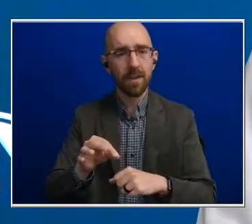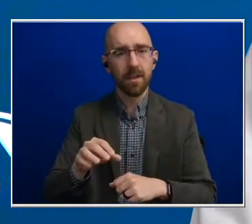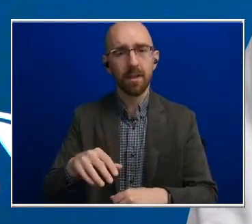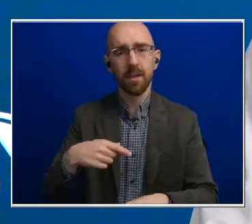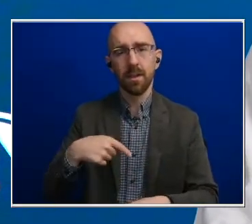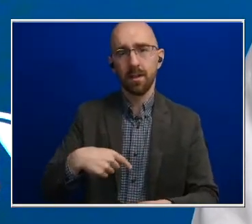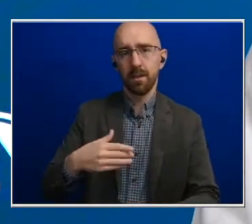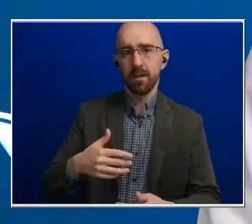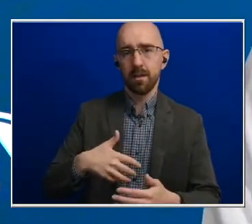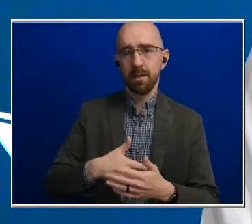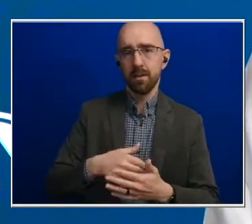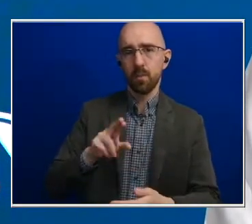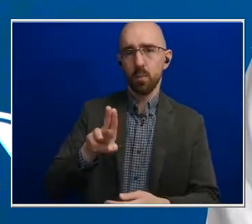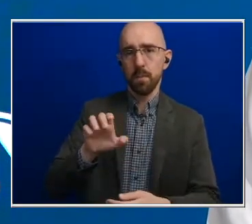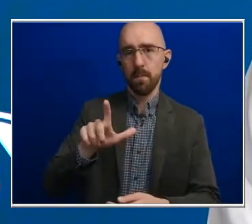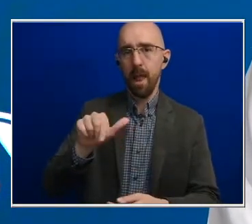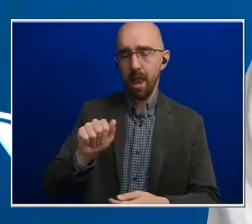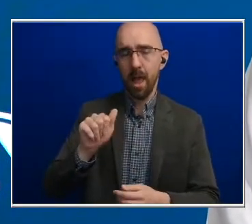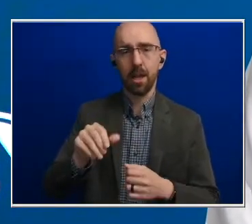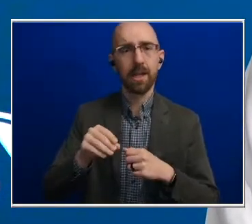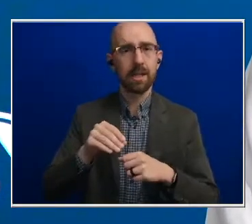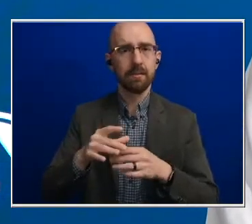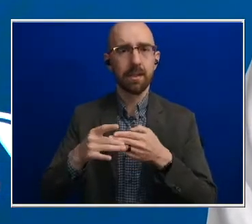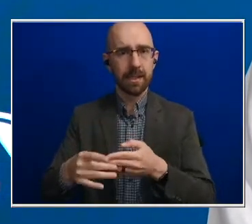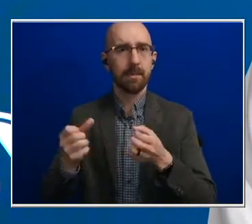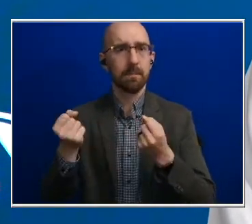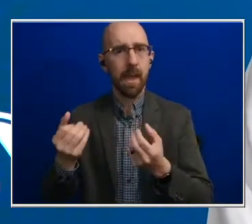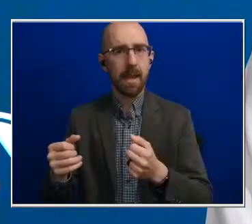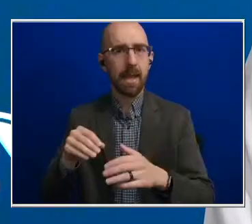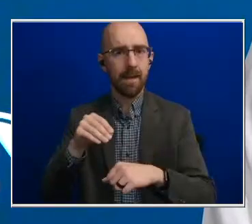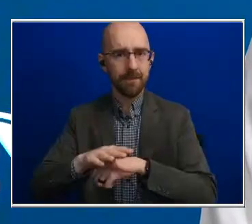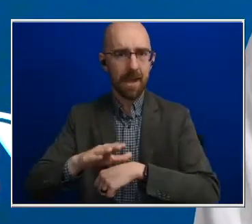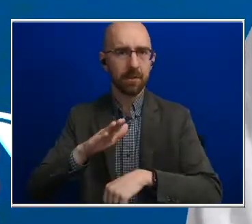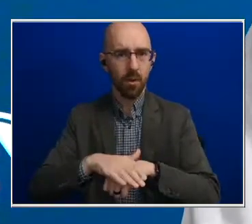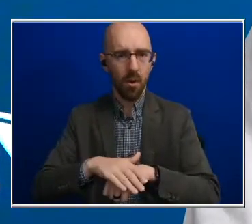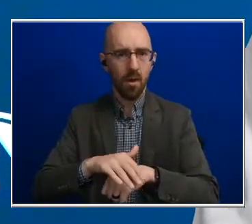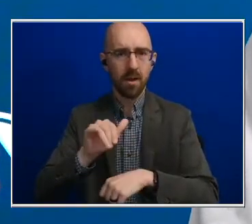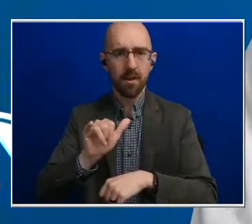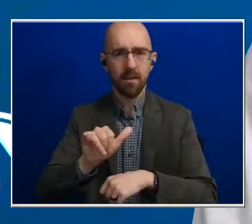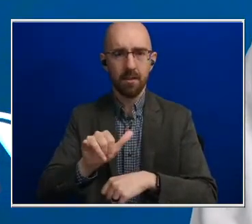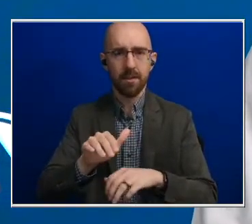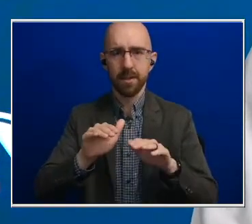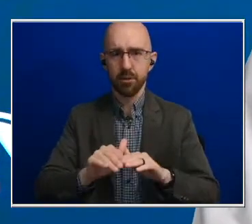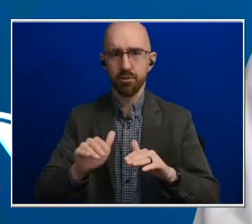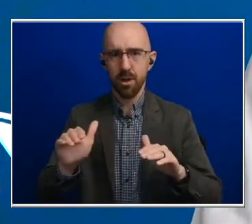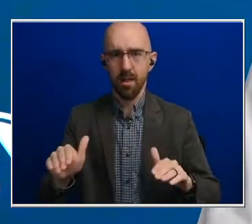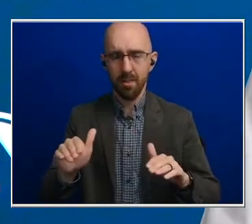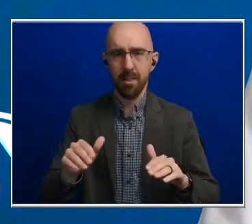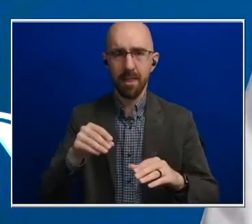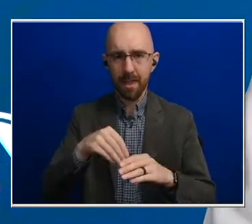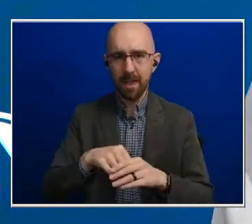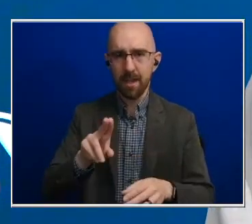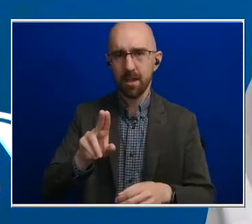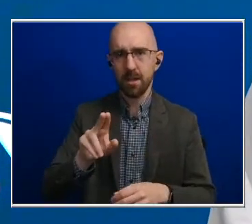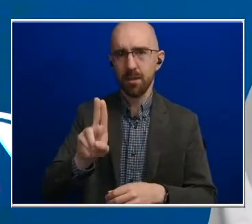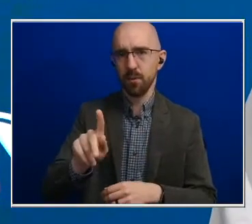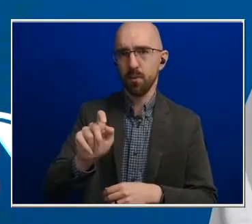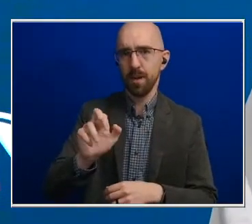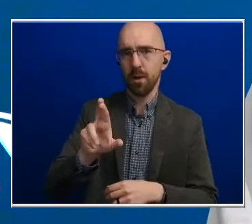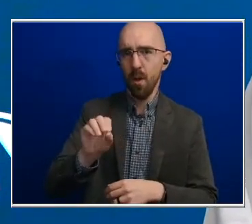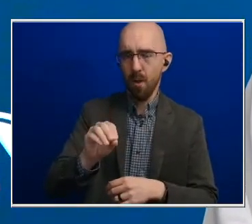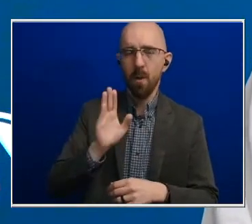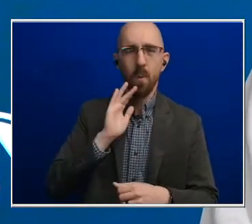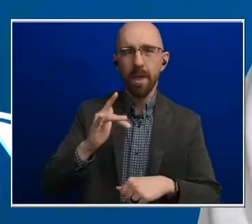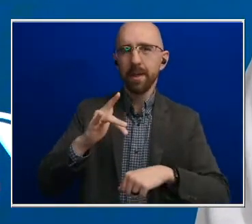lead to many, many effects on the child in utero. So I think we will probably touch on that in